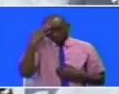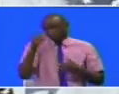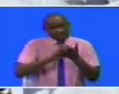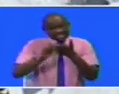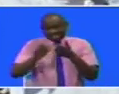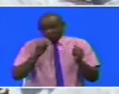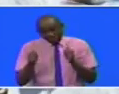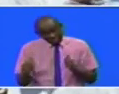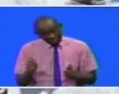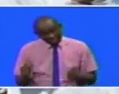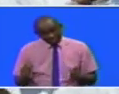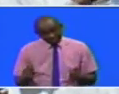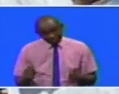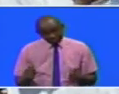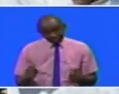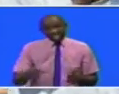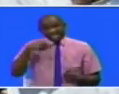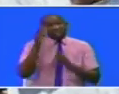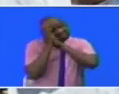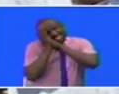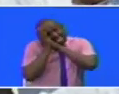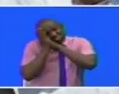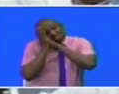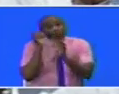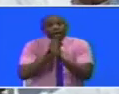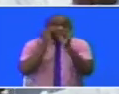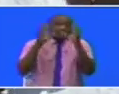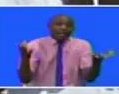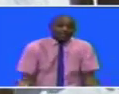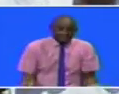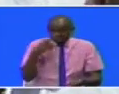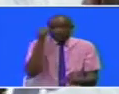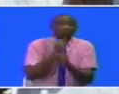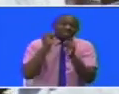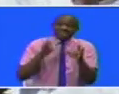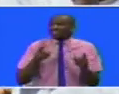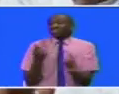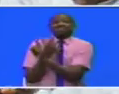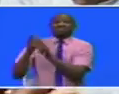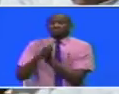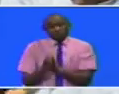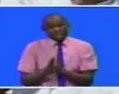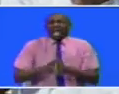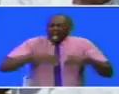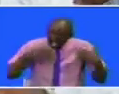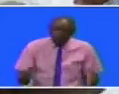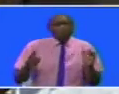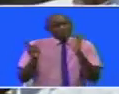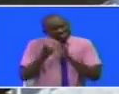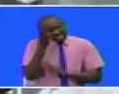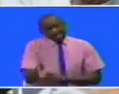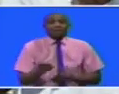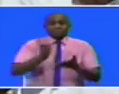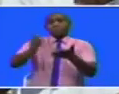secretary, they are sleeping on the job. They are not working. They are doing other things. How can a cabinet secretary go